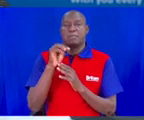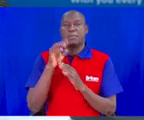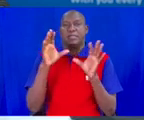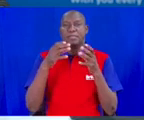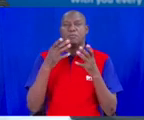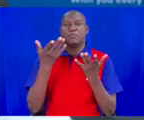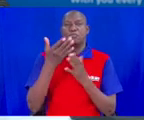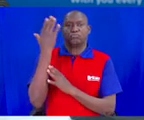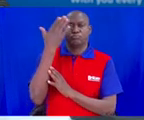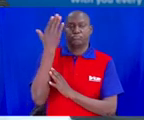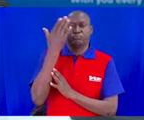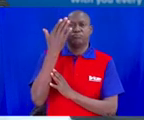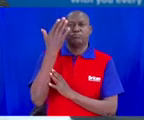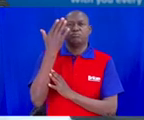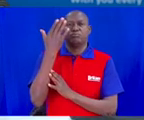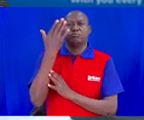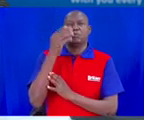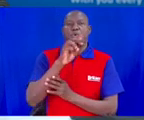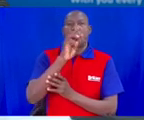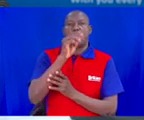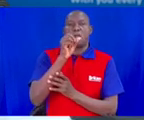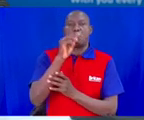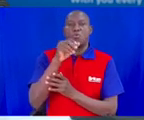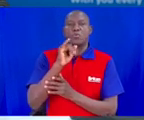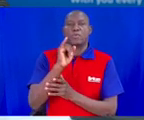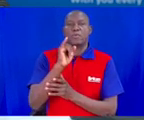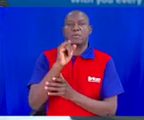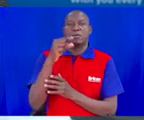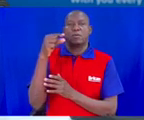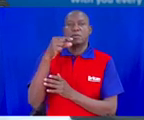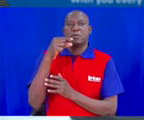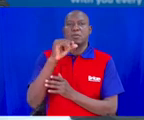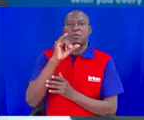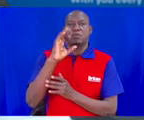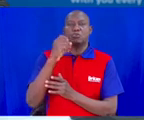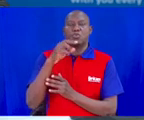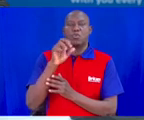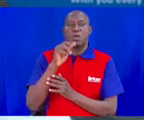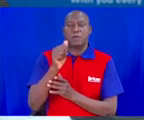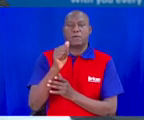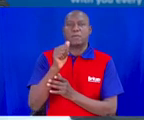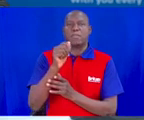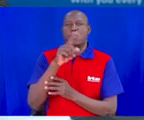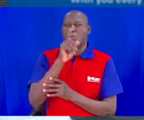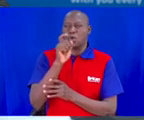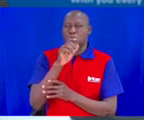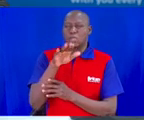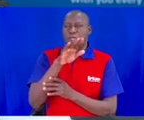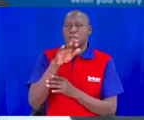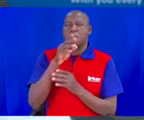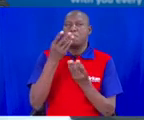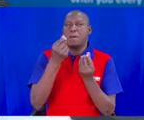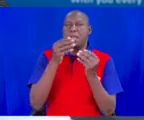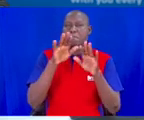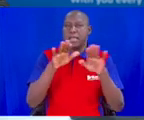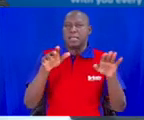presentation. My name is Wamboi Ishora. My question is on the money market